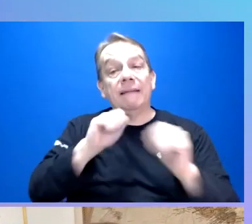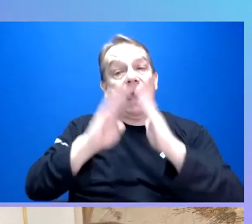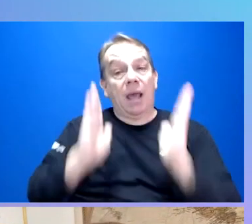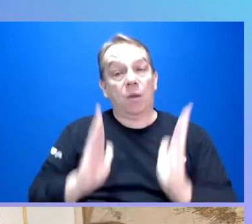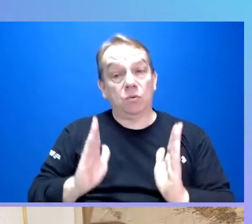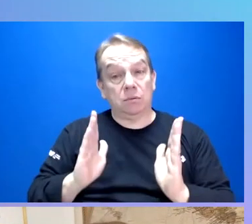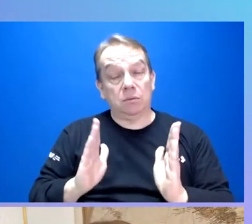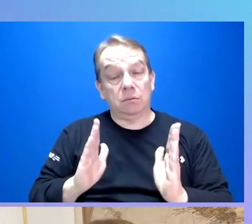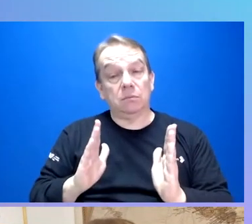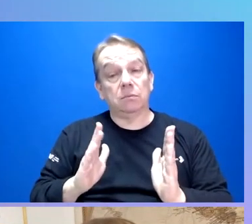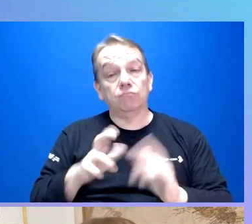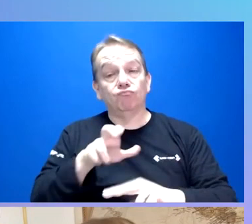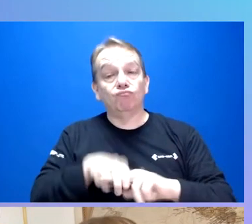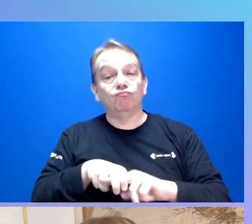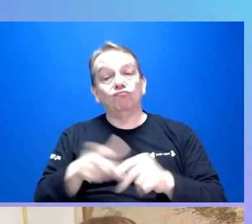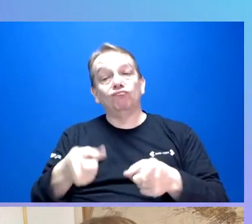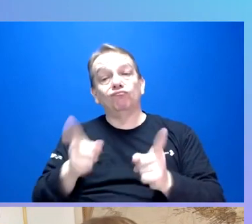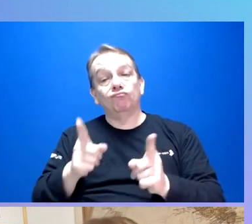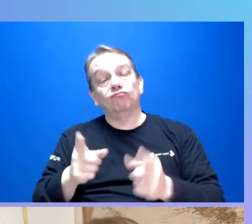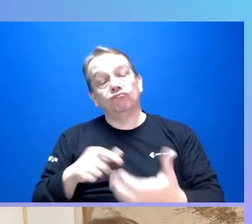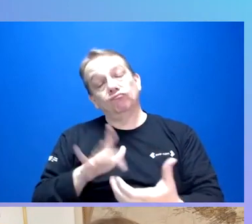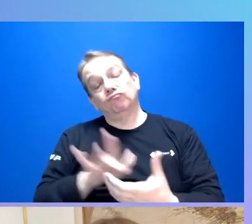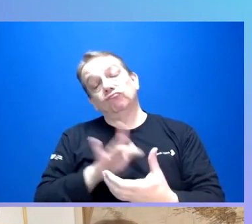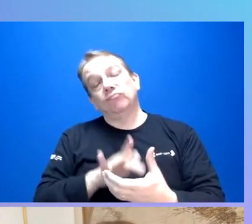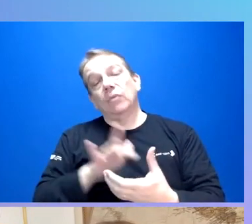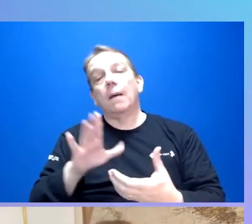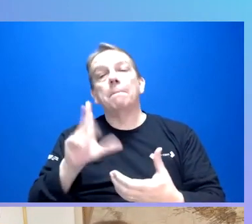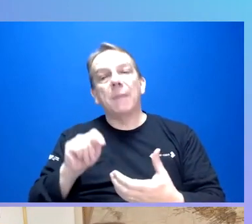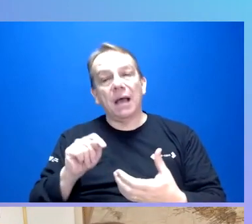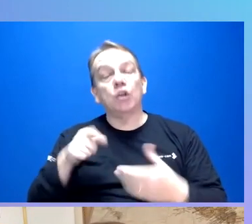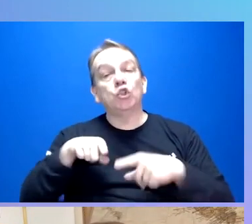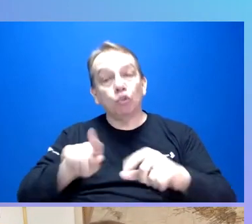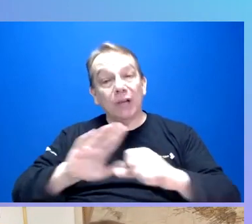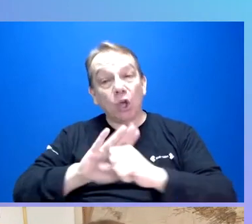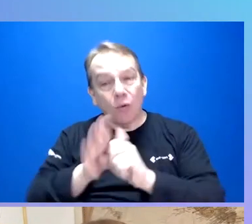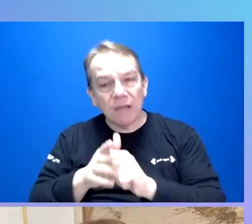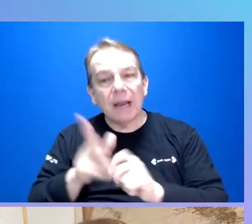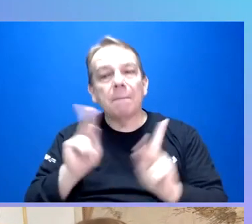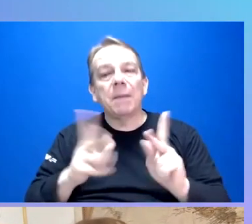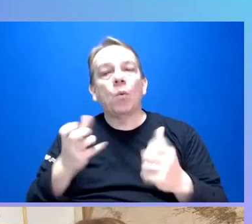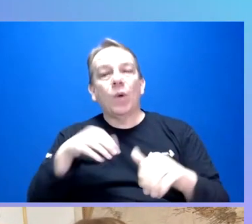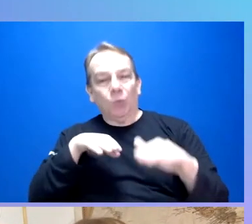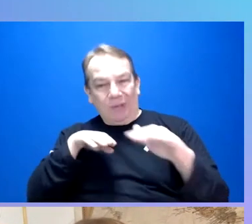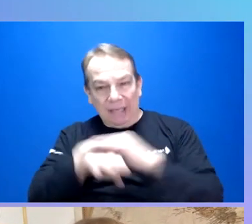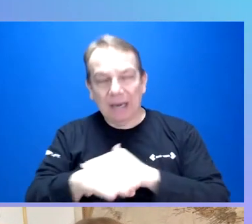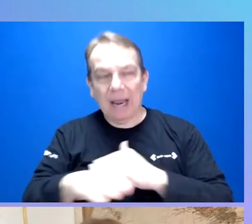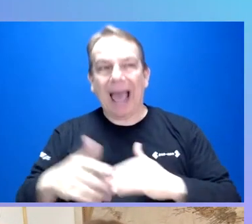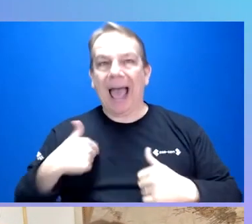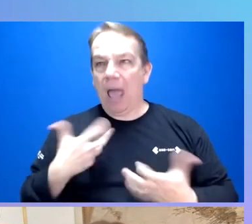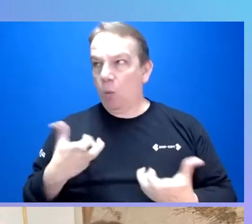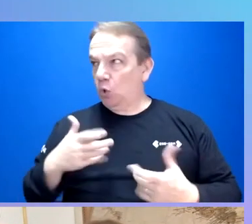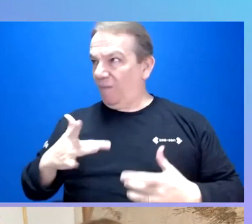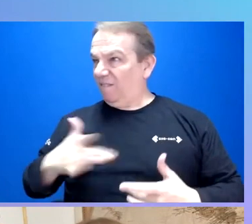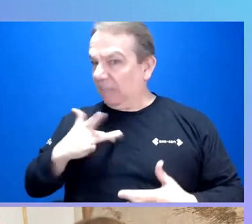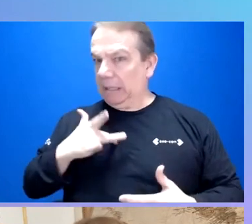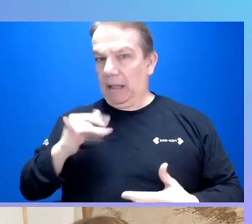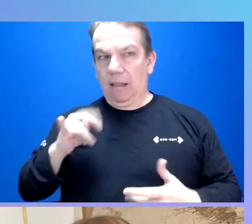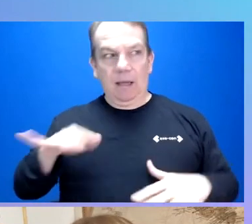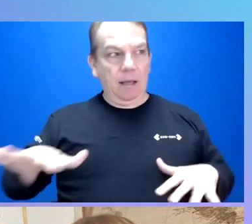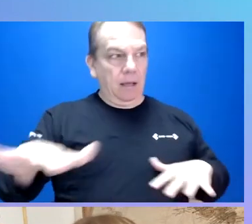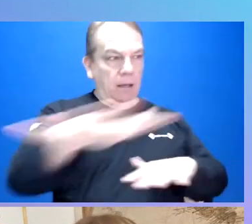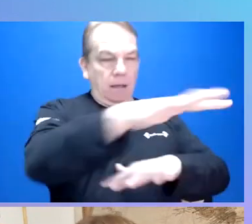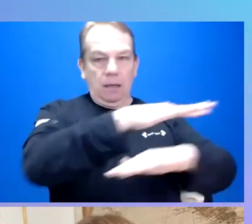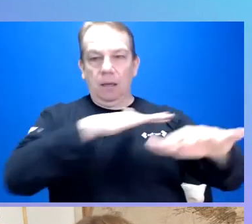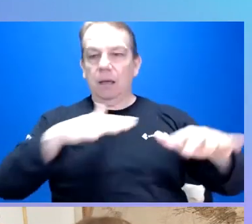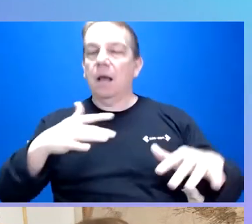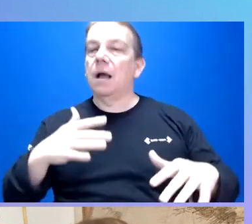But even during COVID, people still came to the Intrepid to be in the presence of historical objects and to use their